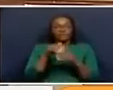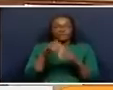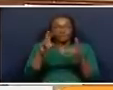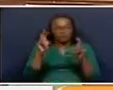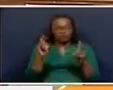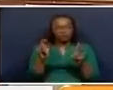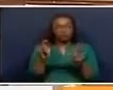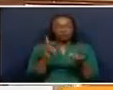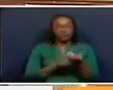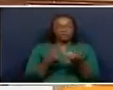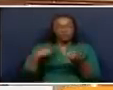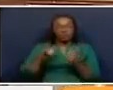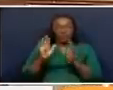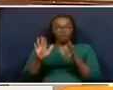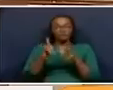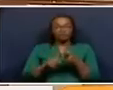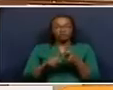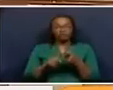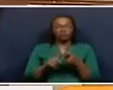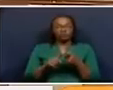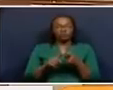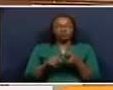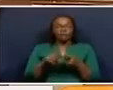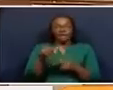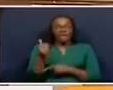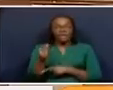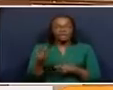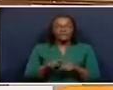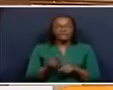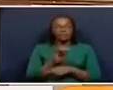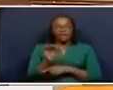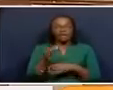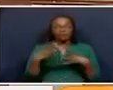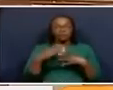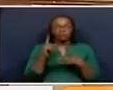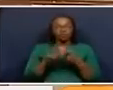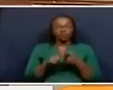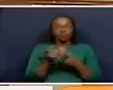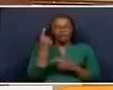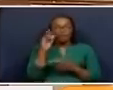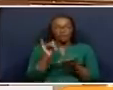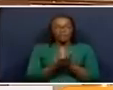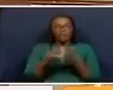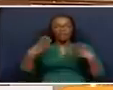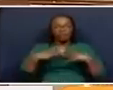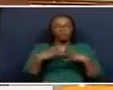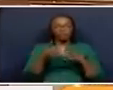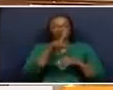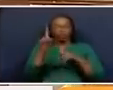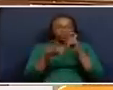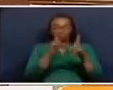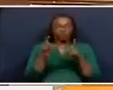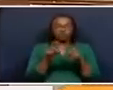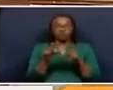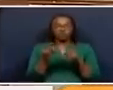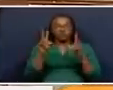podiums and the rallies, you know, the big rallies, we never actually get to realize the people have not interrogated a lot of the issues that they